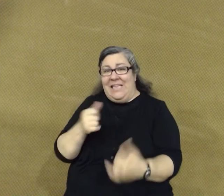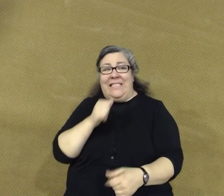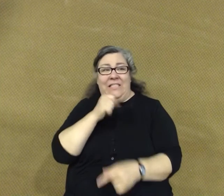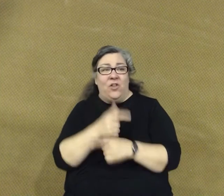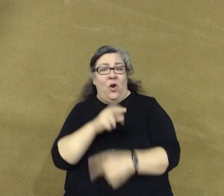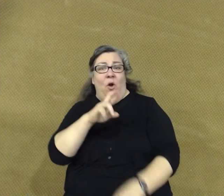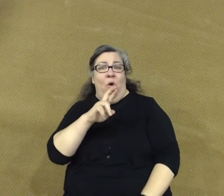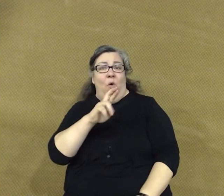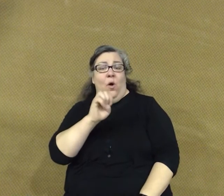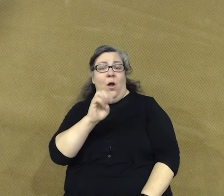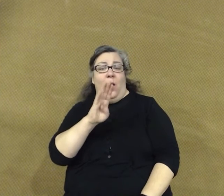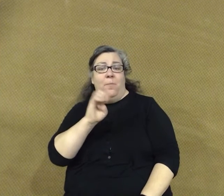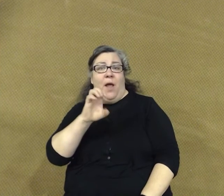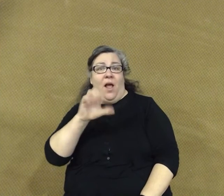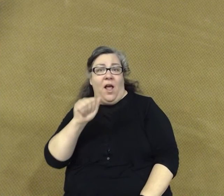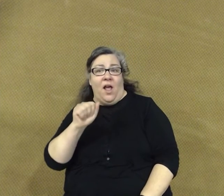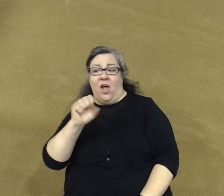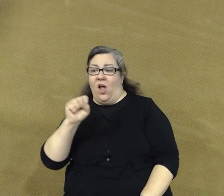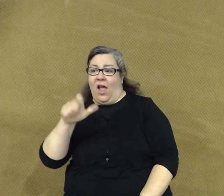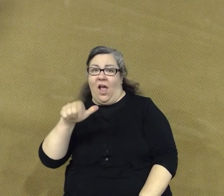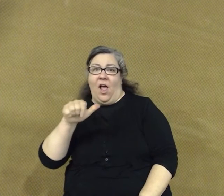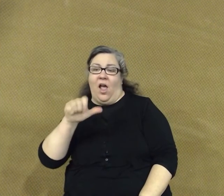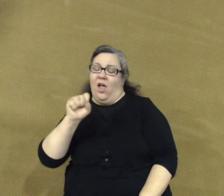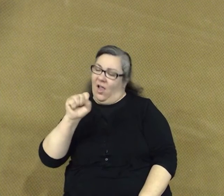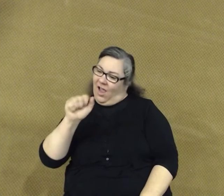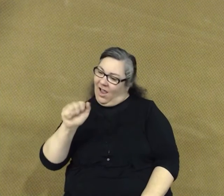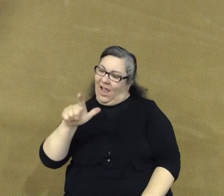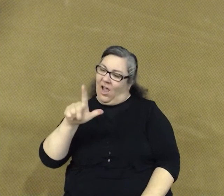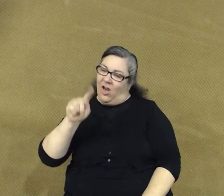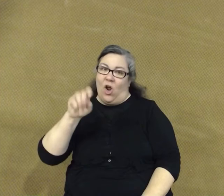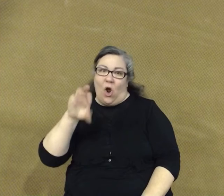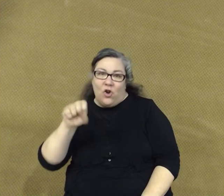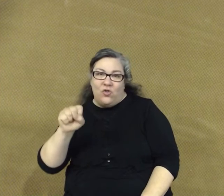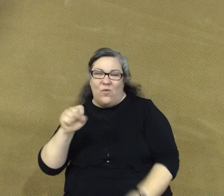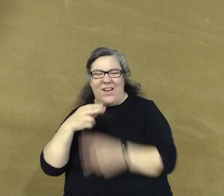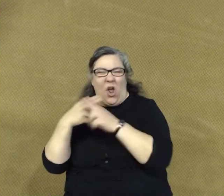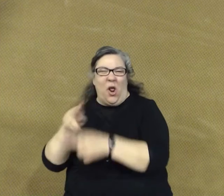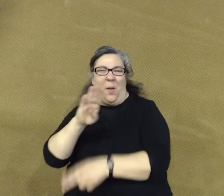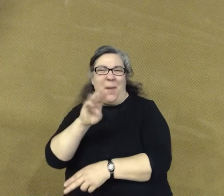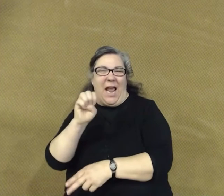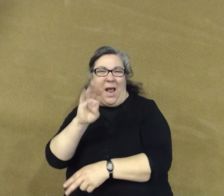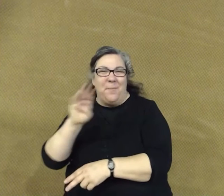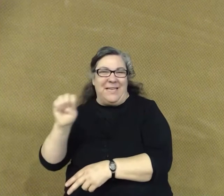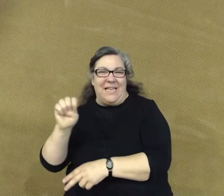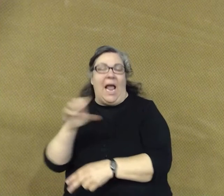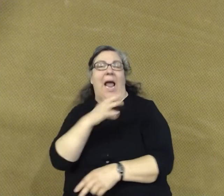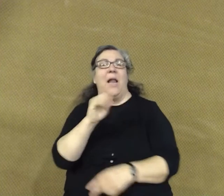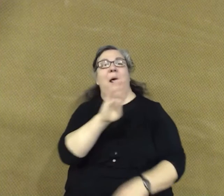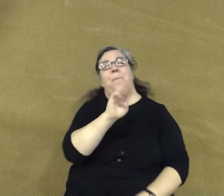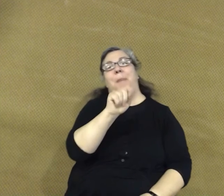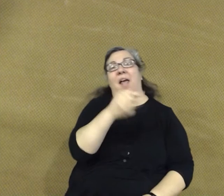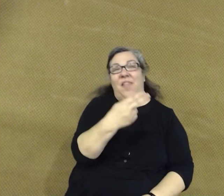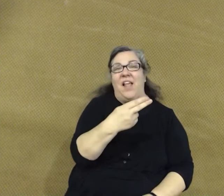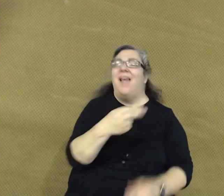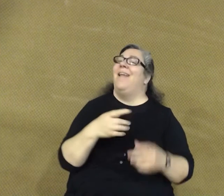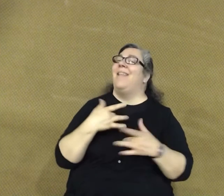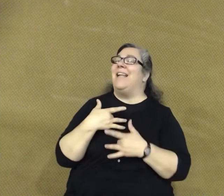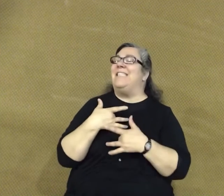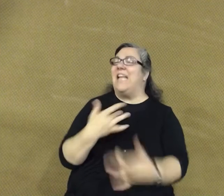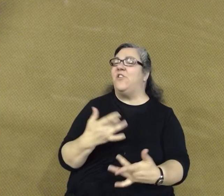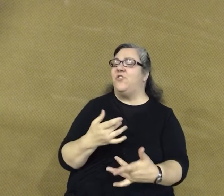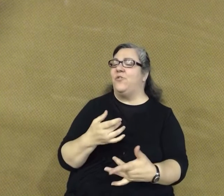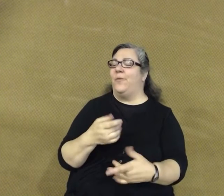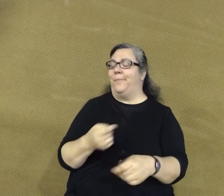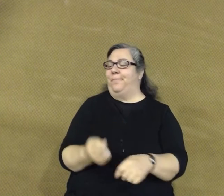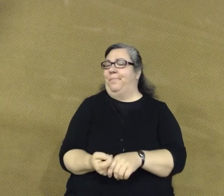Rebecca Salters, we affectionately call her Bebby. Bebby and Beth would normally kick me off the stage and the women would